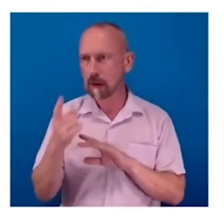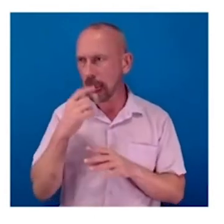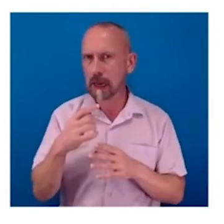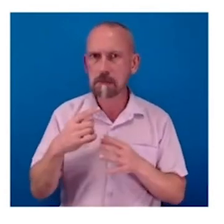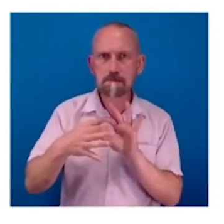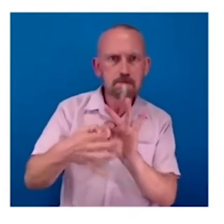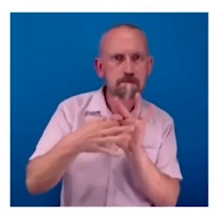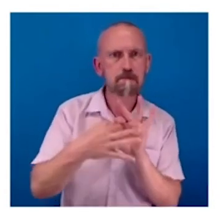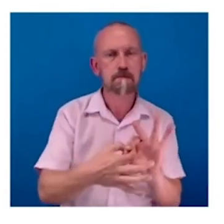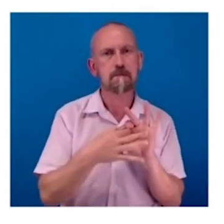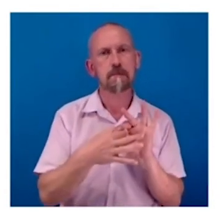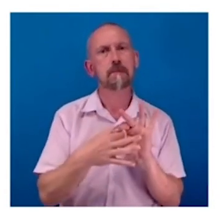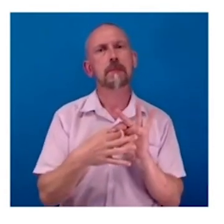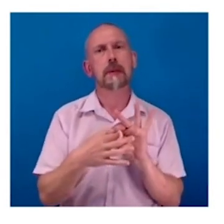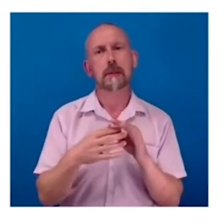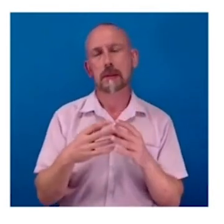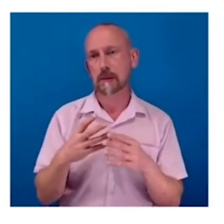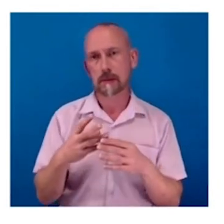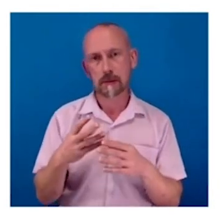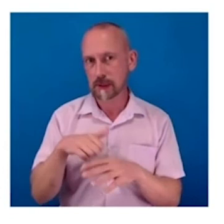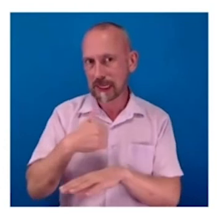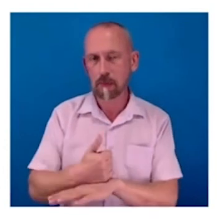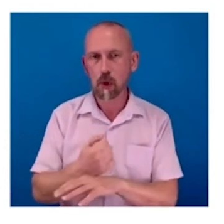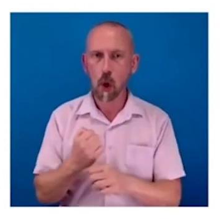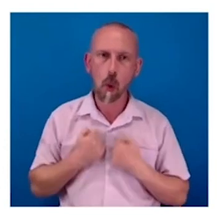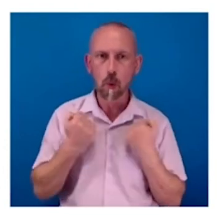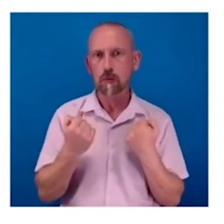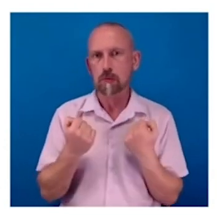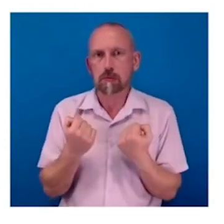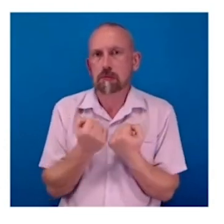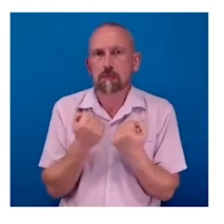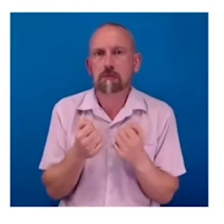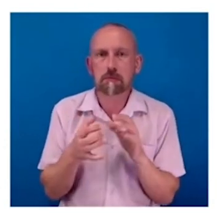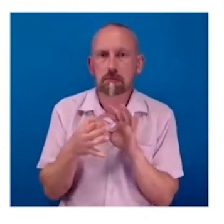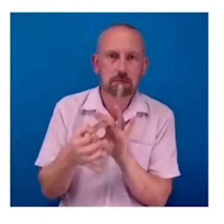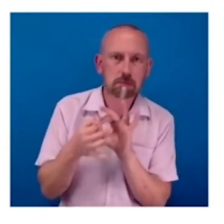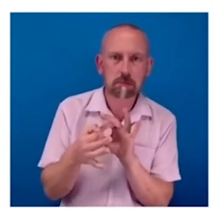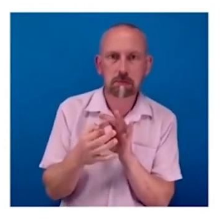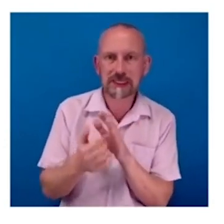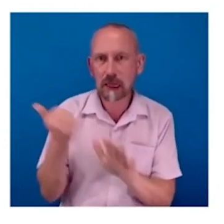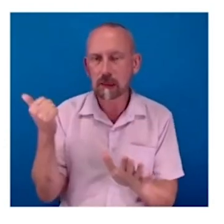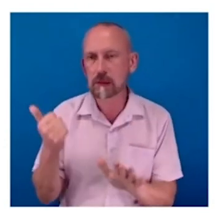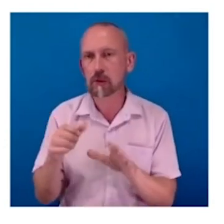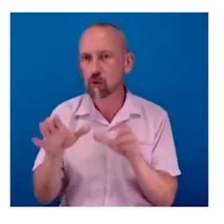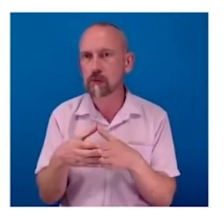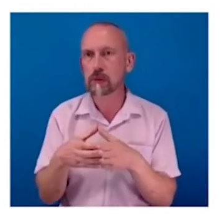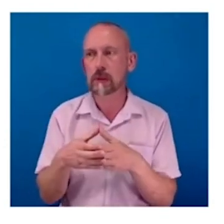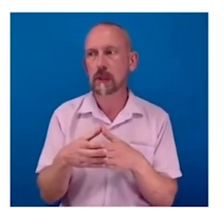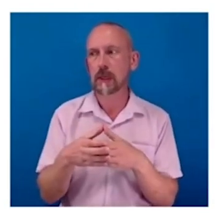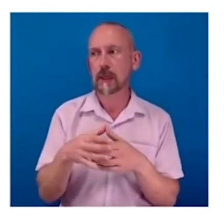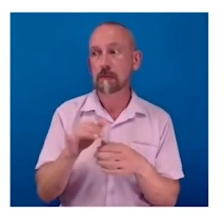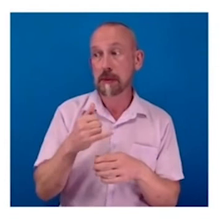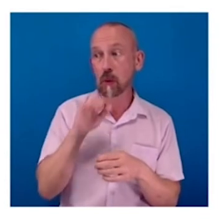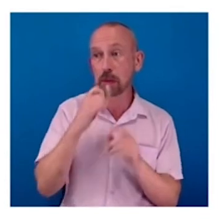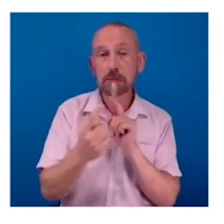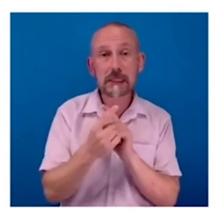their own sub guilds and groups. And they might meet people that are very similar to them working on something really similar as a project, and that's the support that they might have